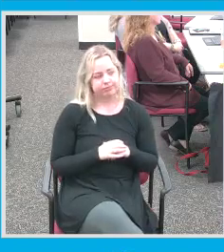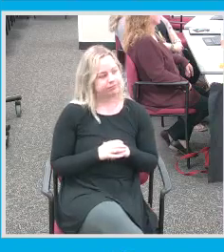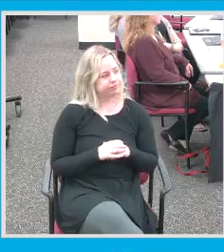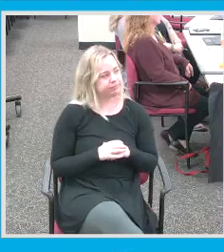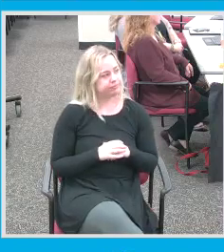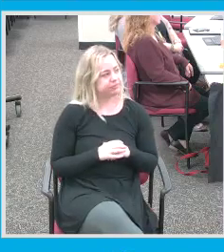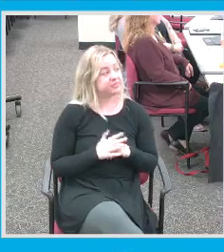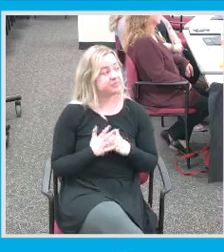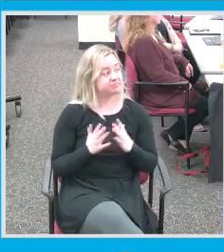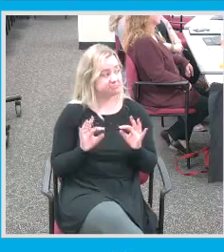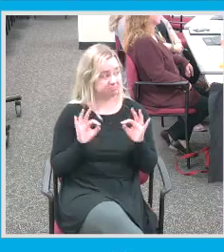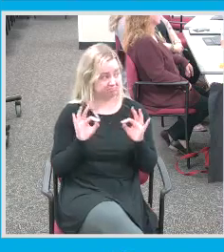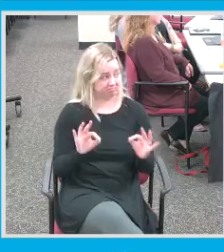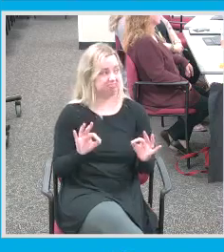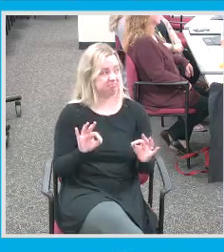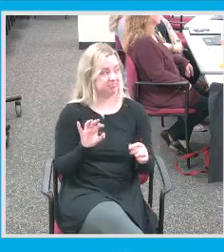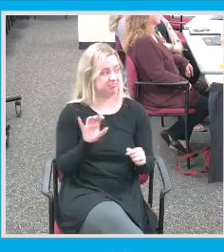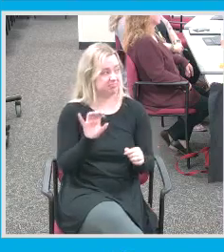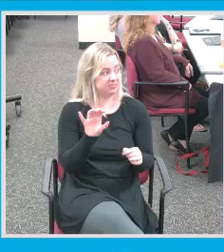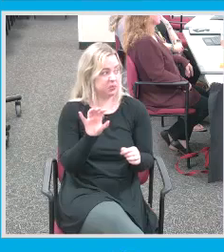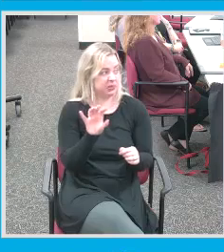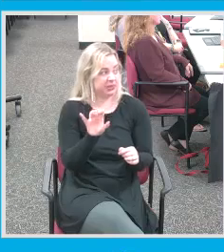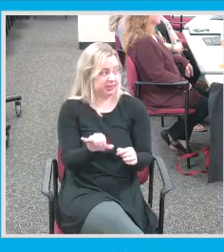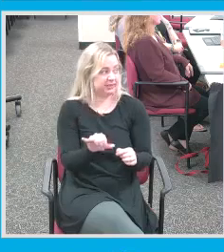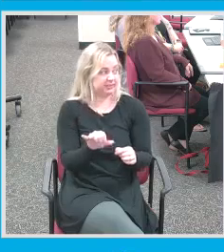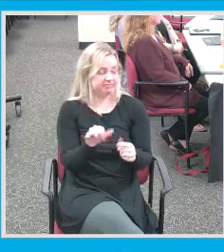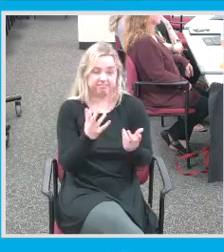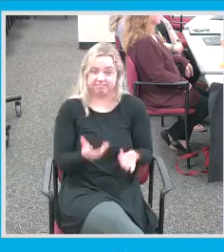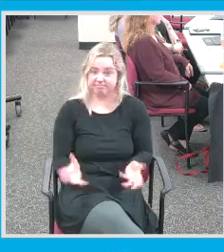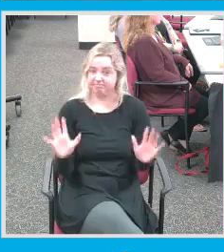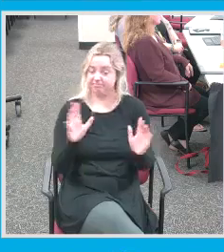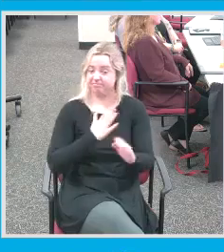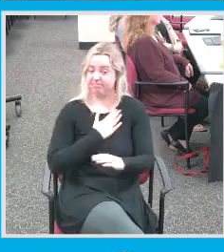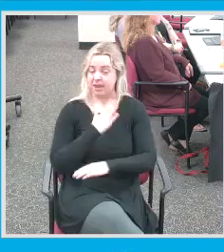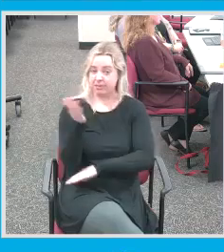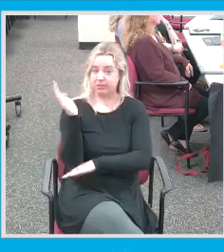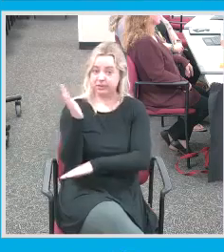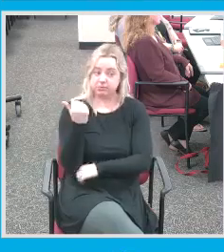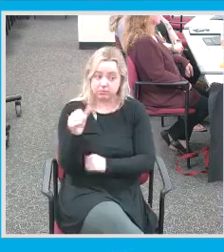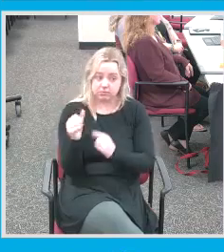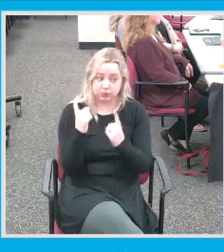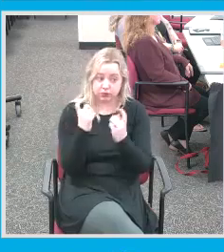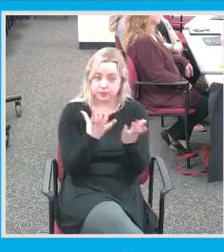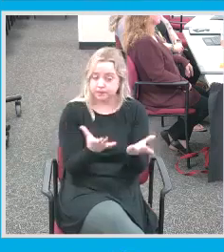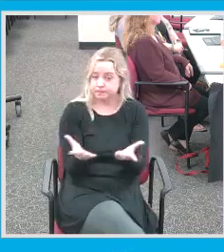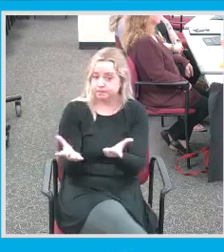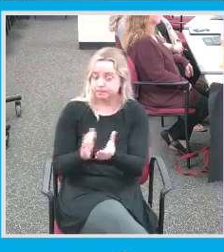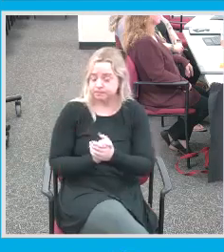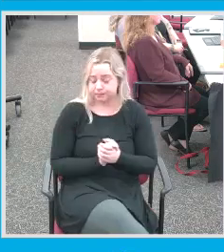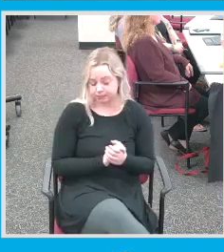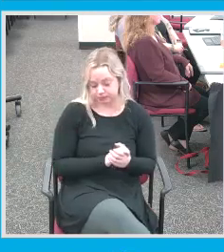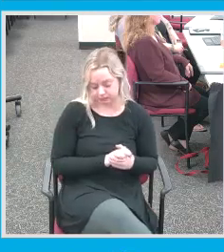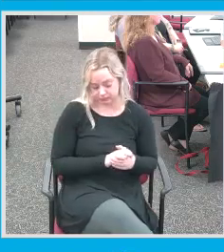And that's the conclusion of my presentation. Do you have any questions for me?